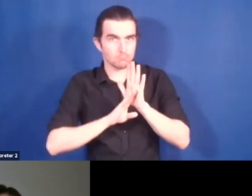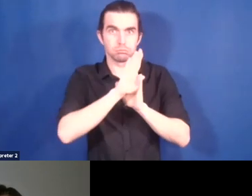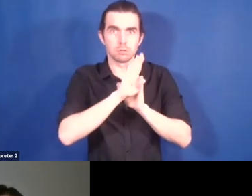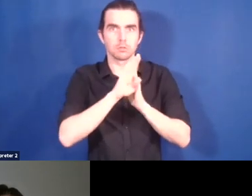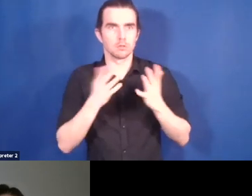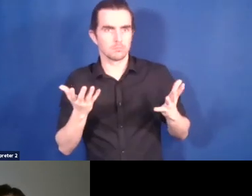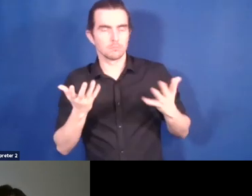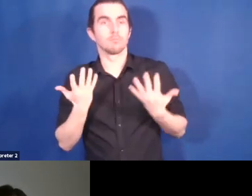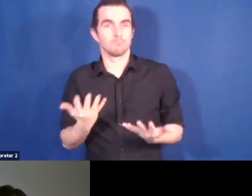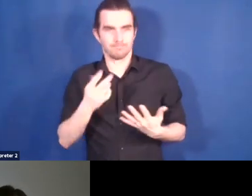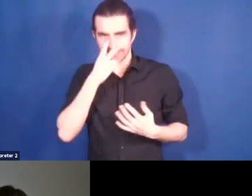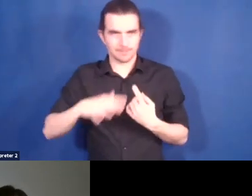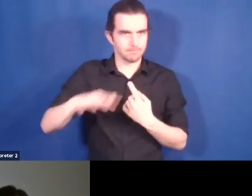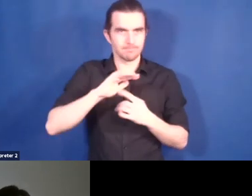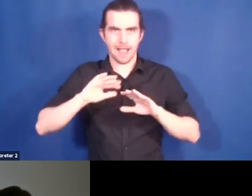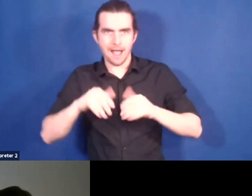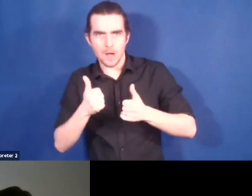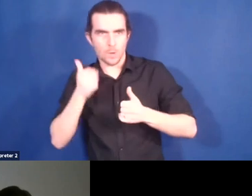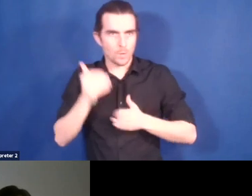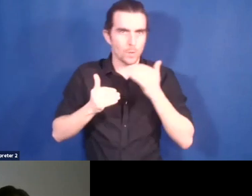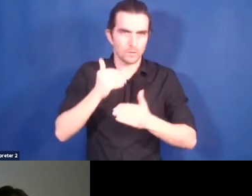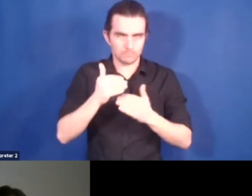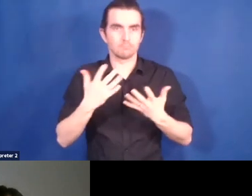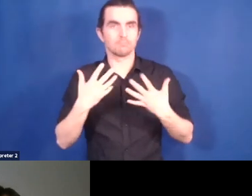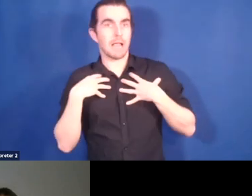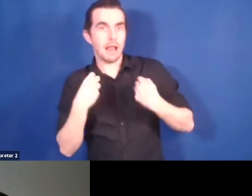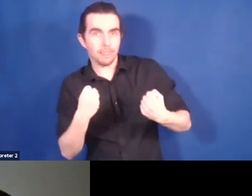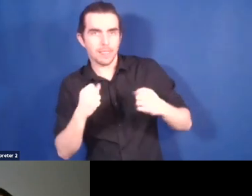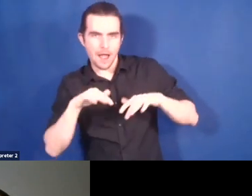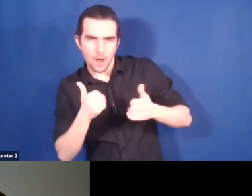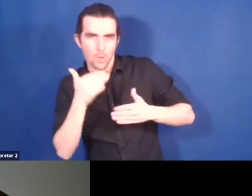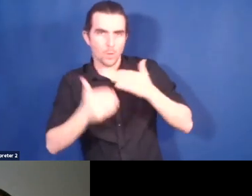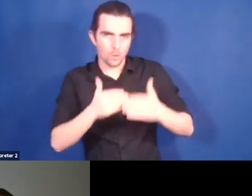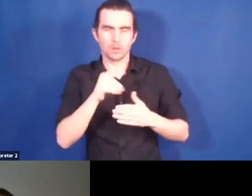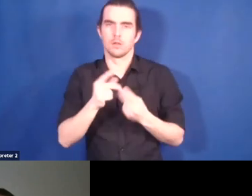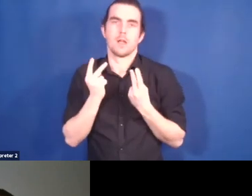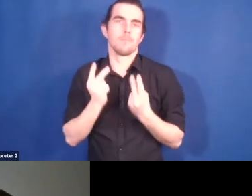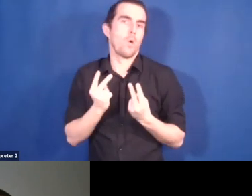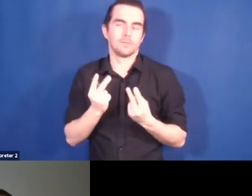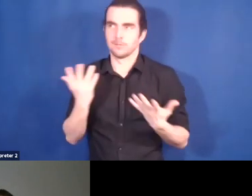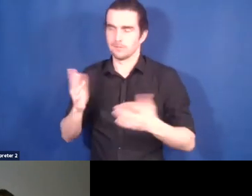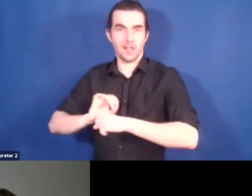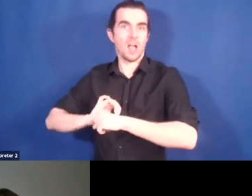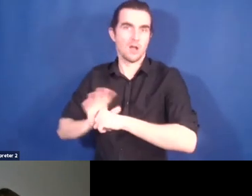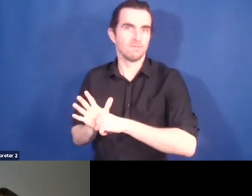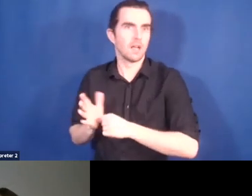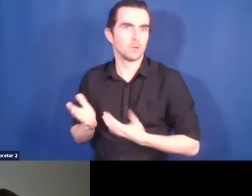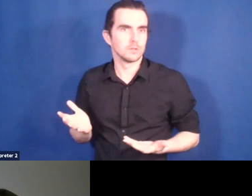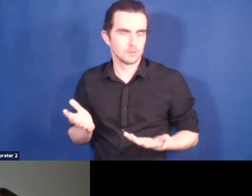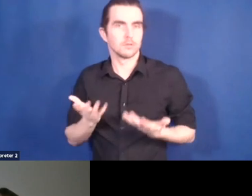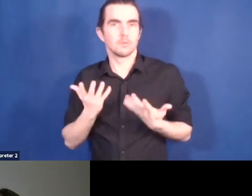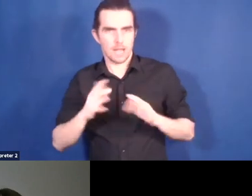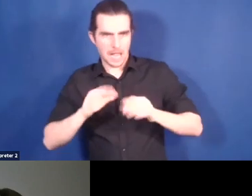course, also on education. And Jeff, education is something that came up over and over and over again as